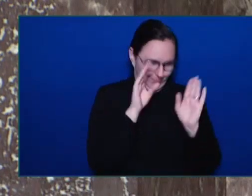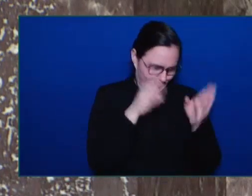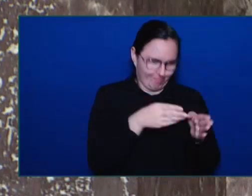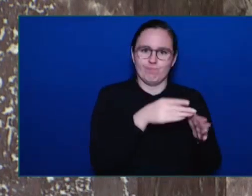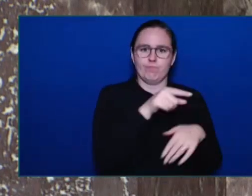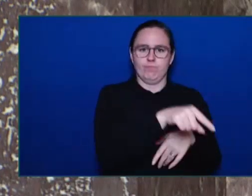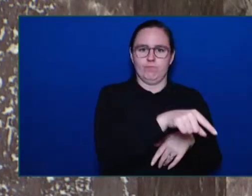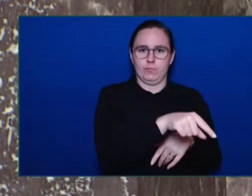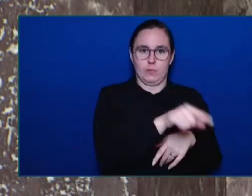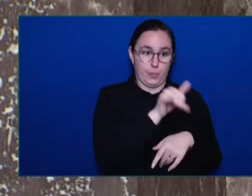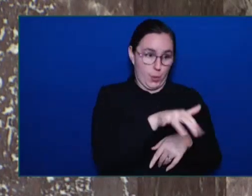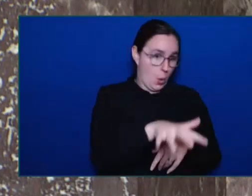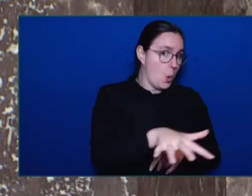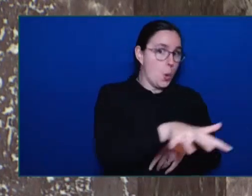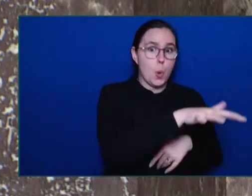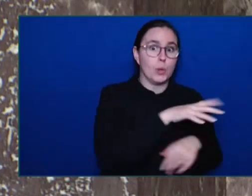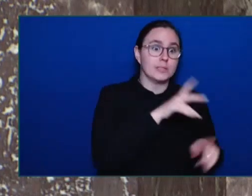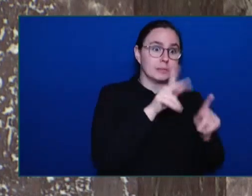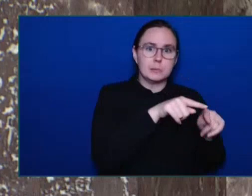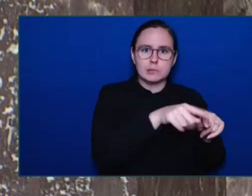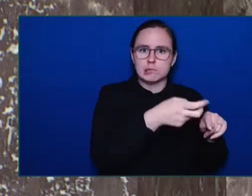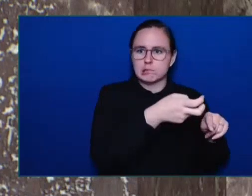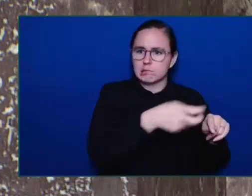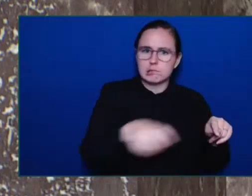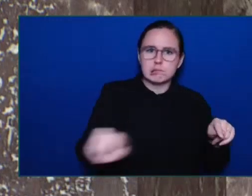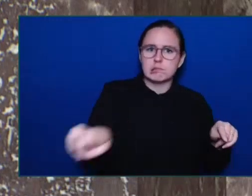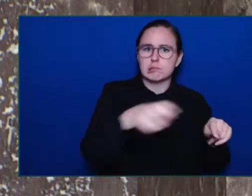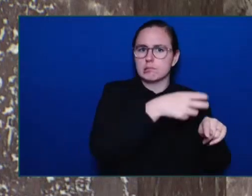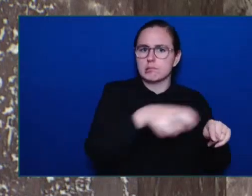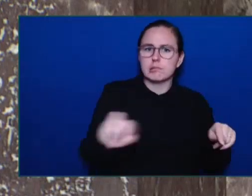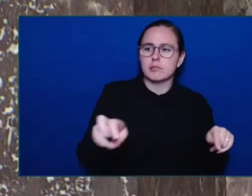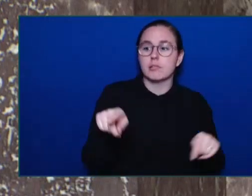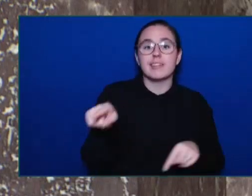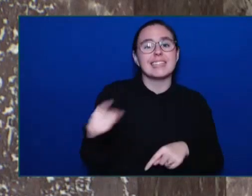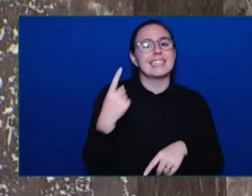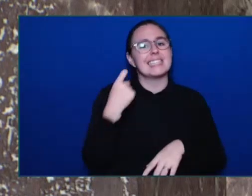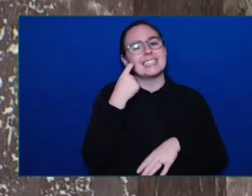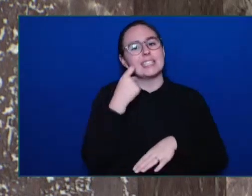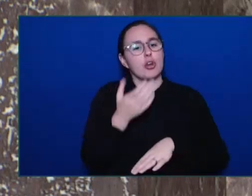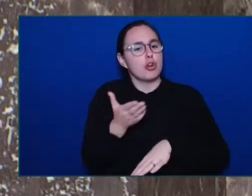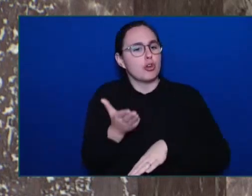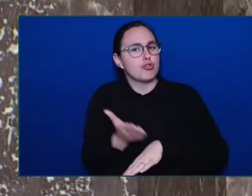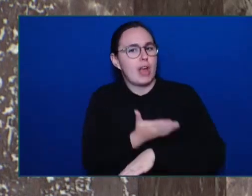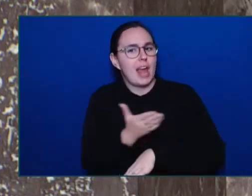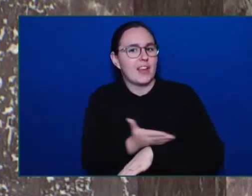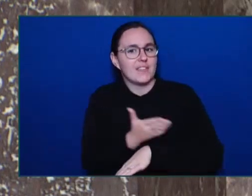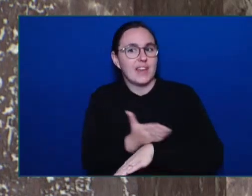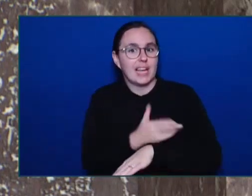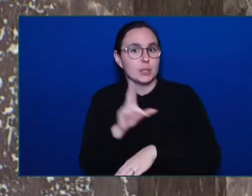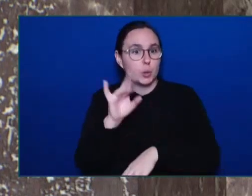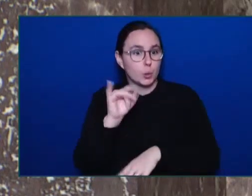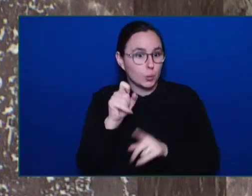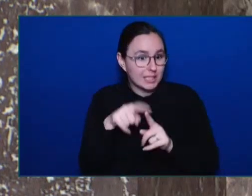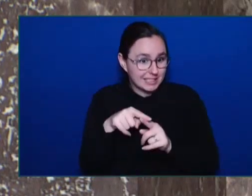new renovated sites that we are bringing on. We have more units coming on board, Honourable Speaker. Yes, we have stepped up and said we're going to take